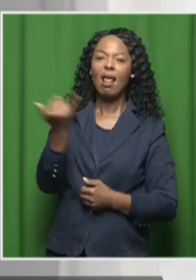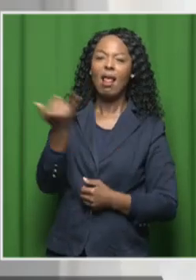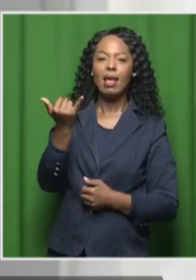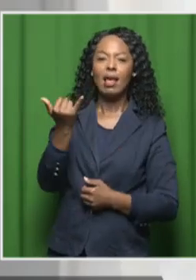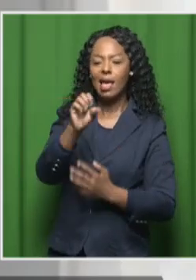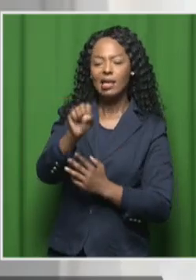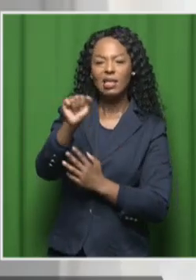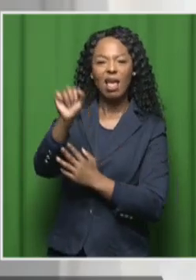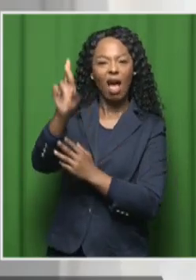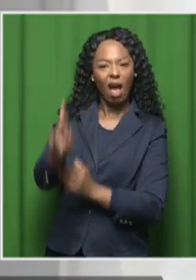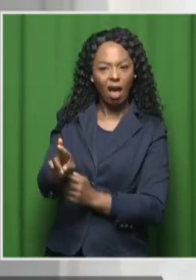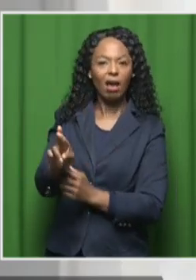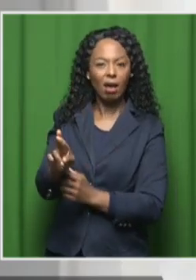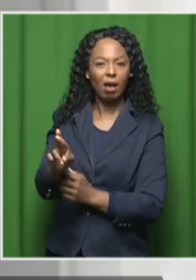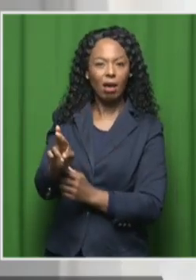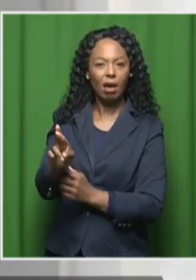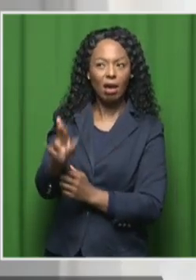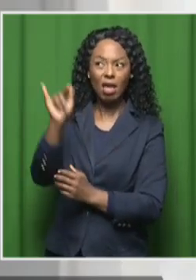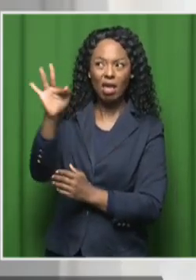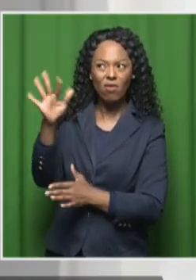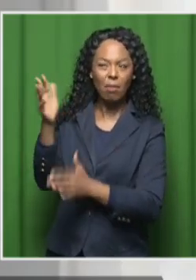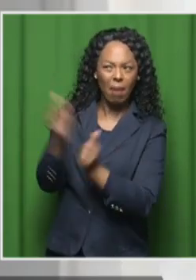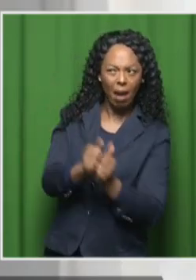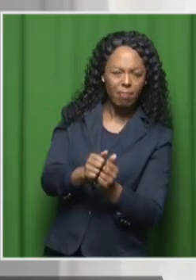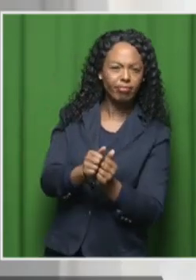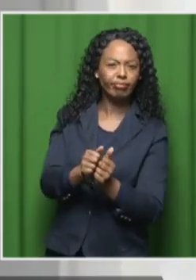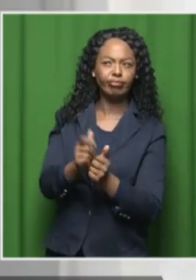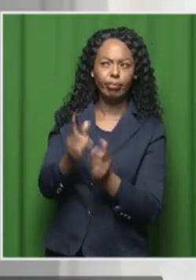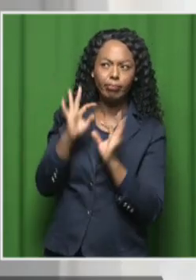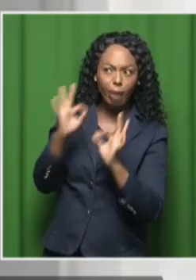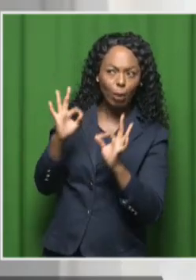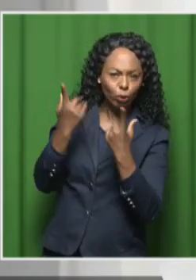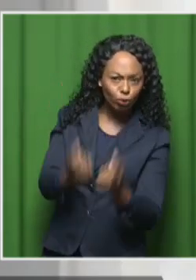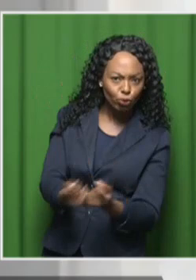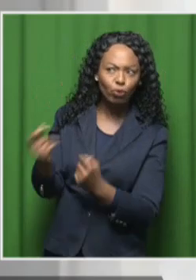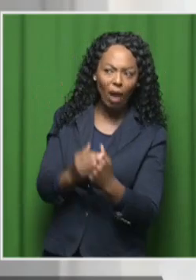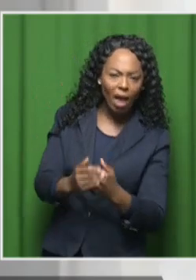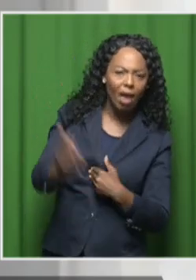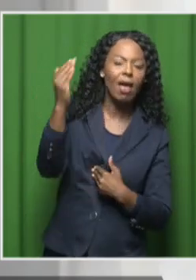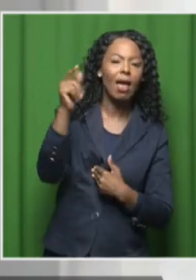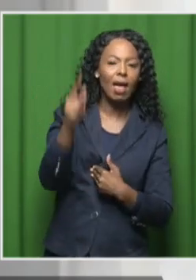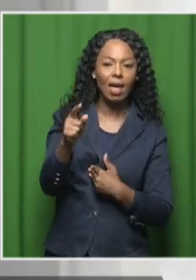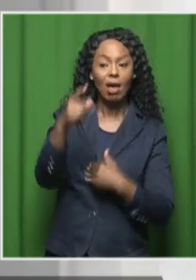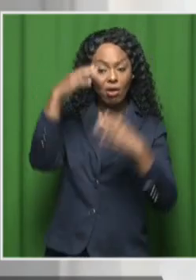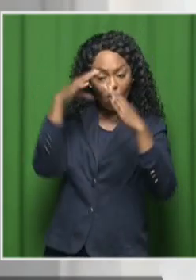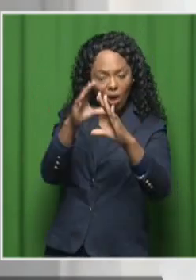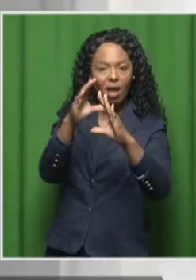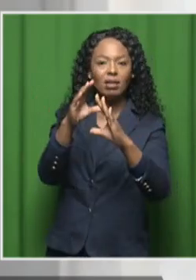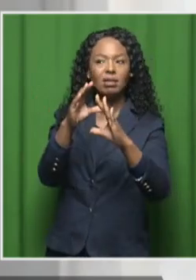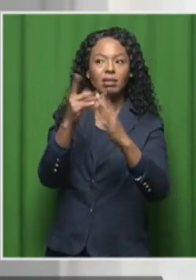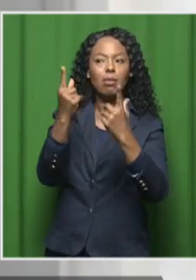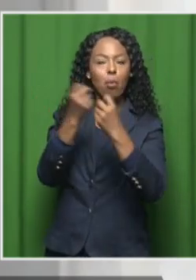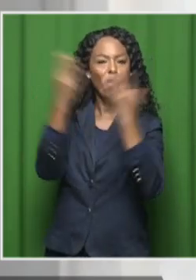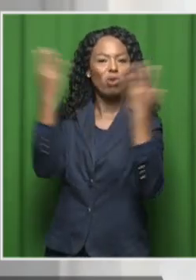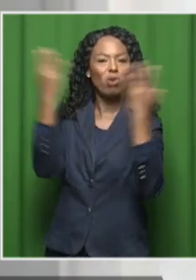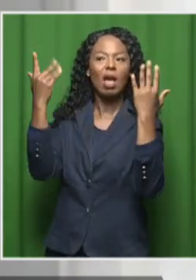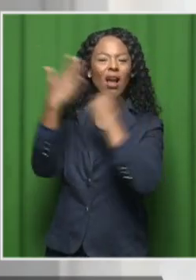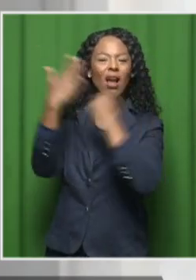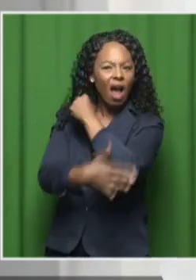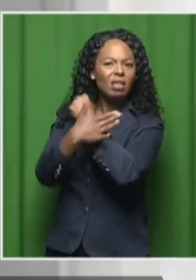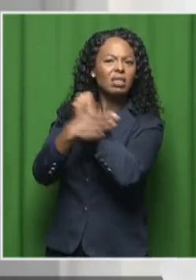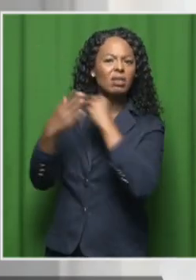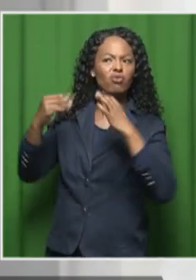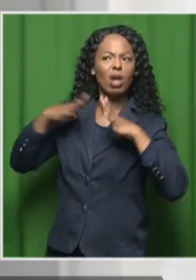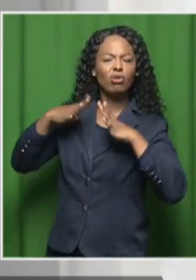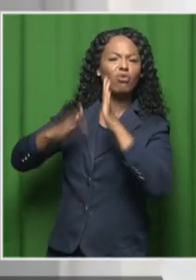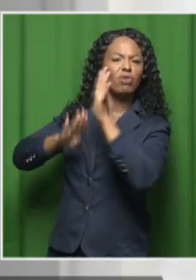SAR, we definitely look at, especially when it comes to developing countries, the countries that